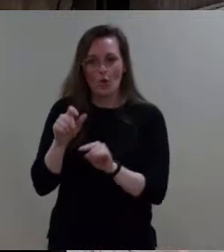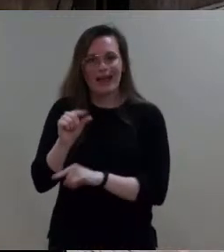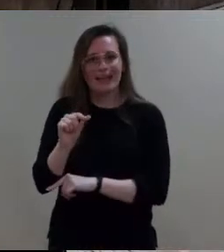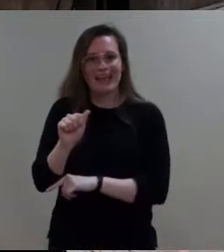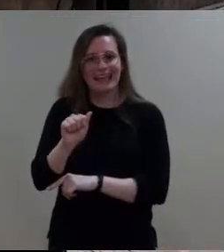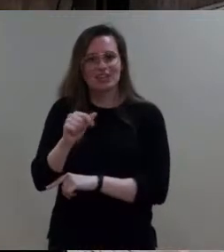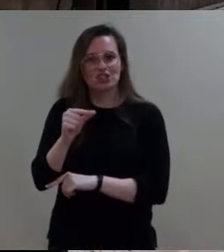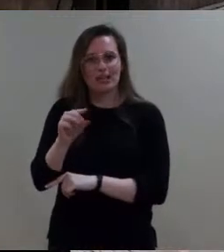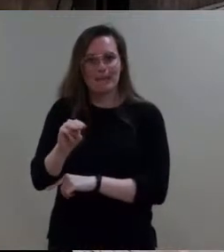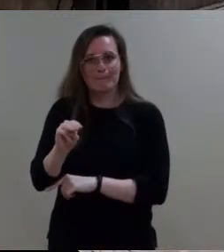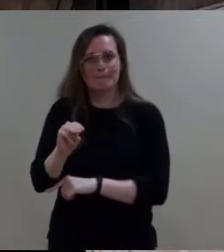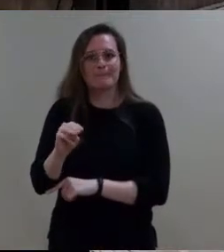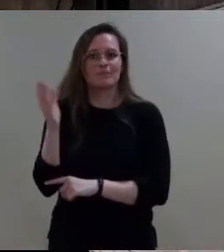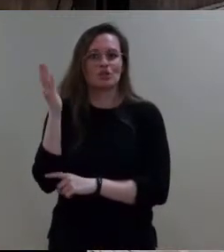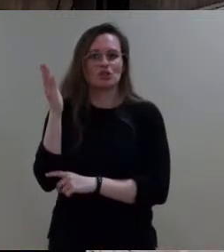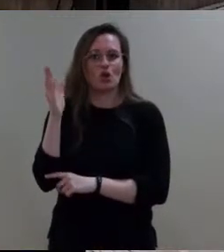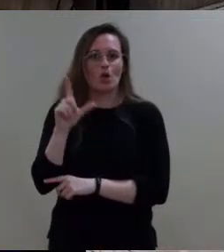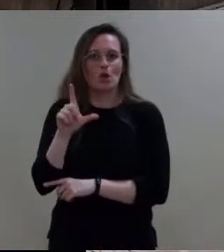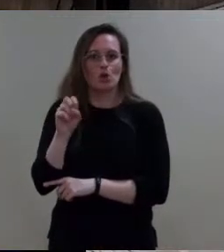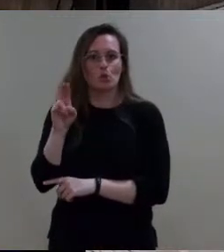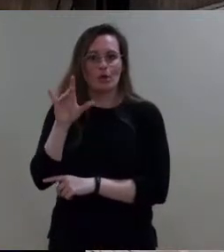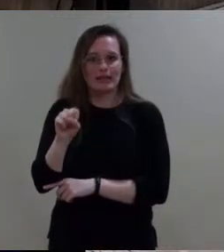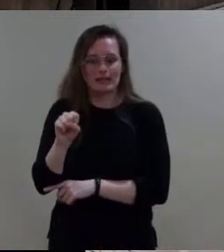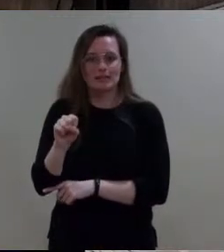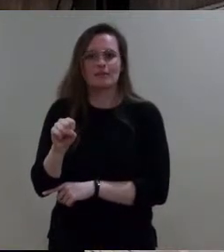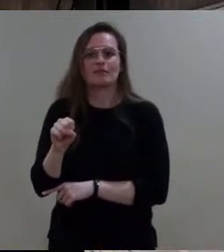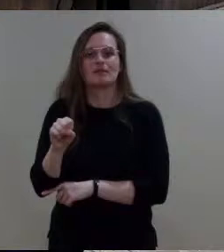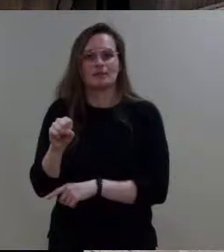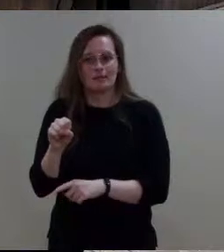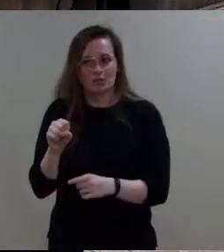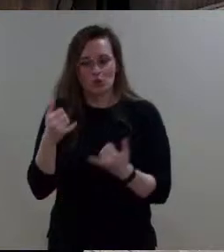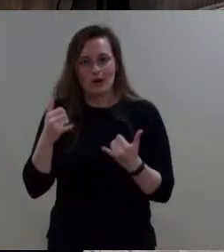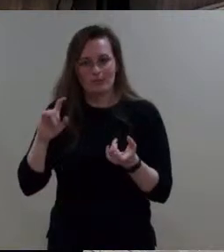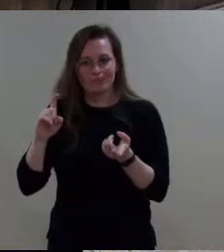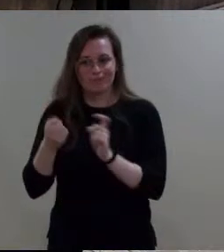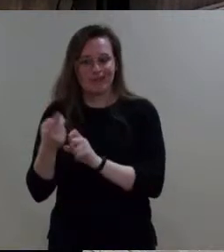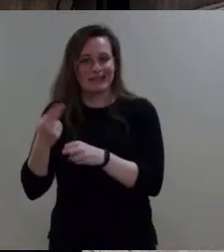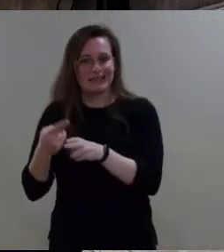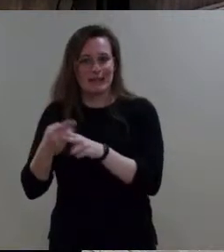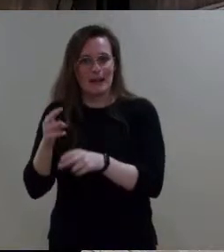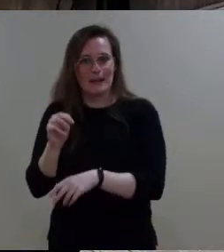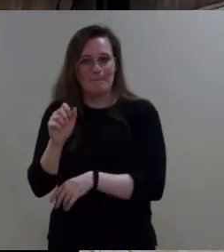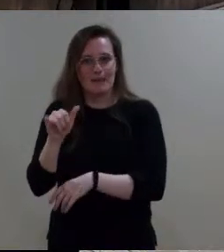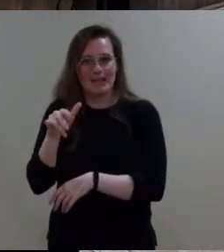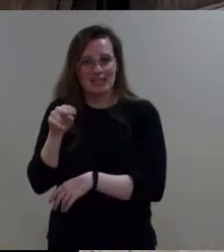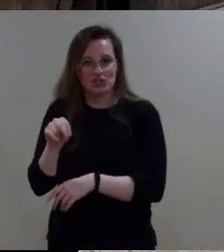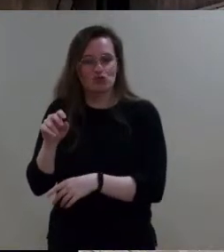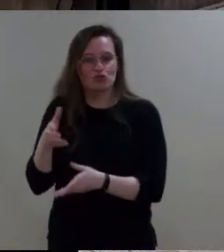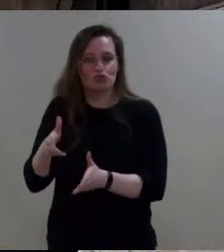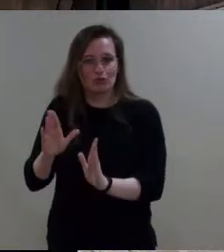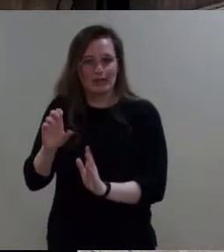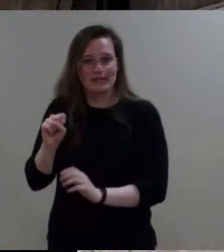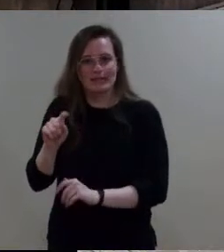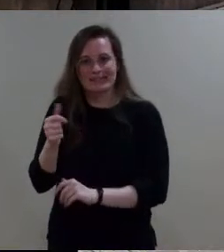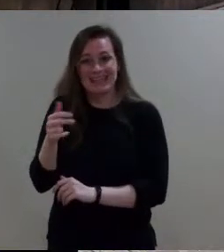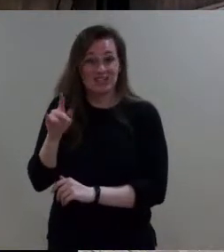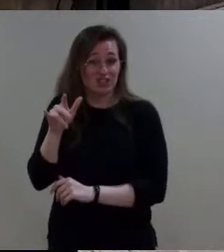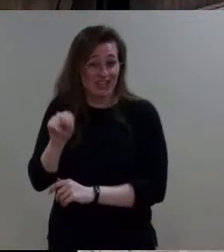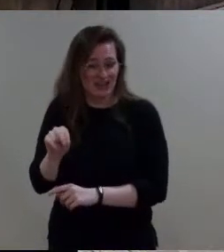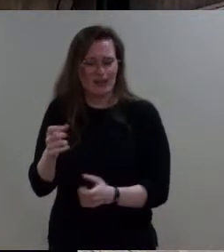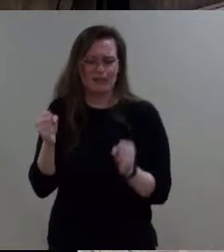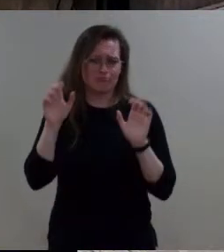Louis Camo on the Cornwallis Inn, now called the Main Street Station. It was absolutely excellent. I think they had upwards of 80 people